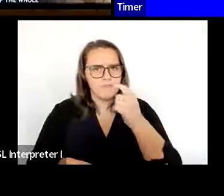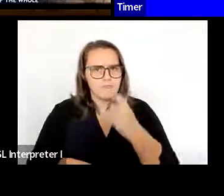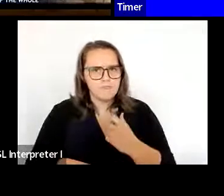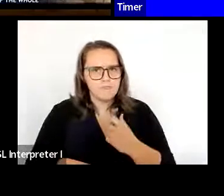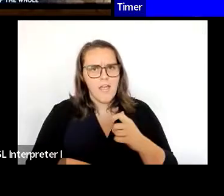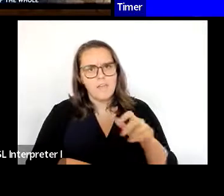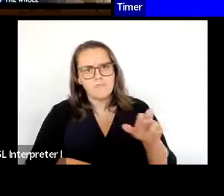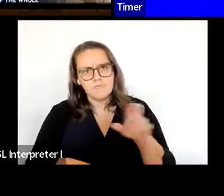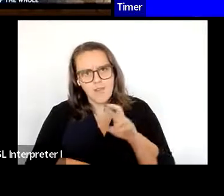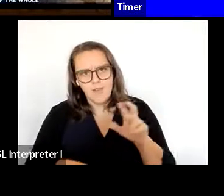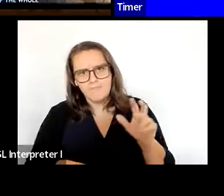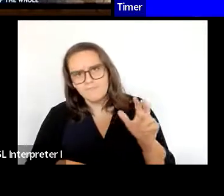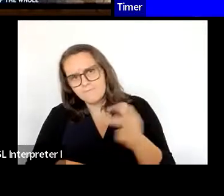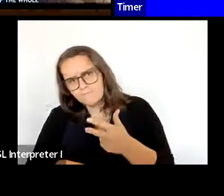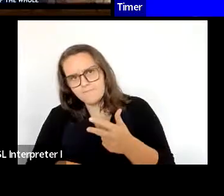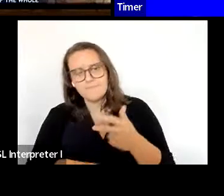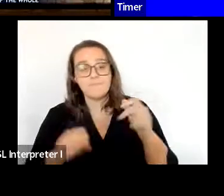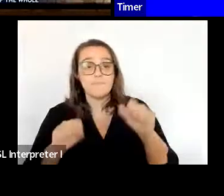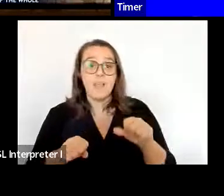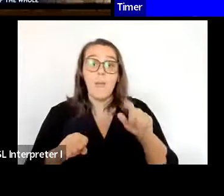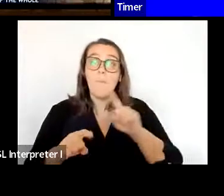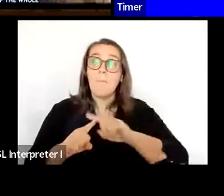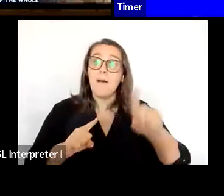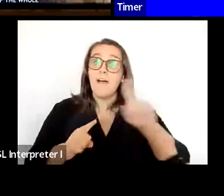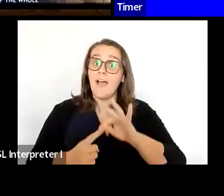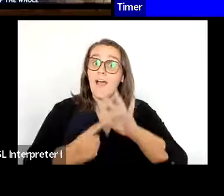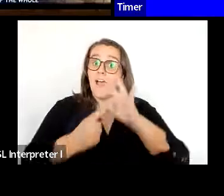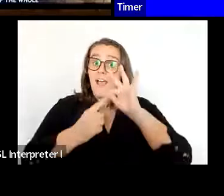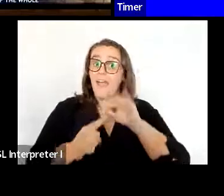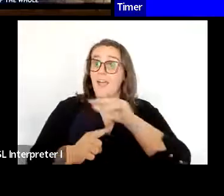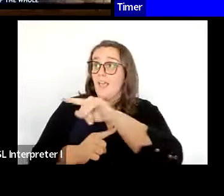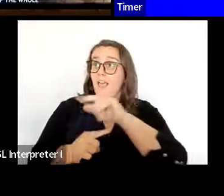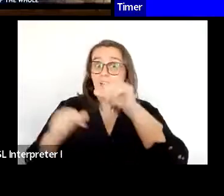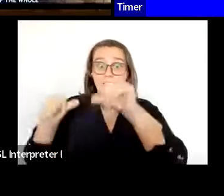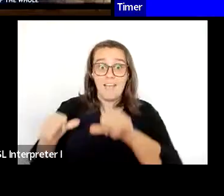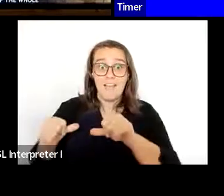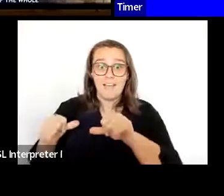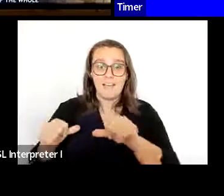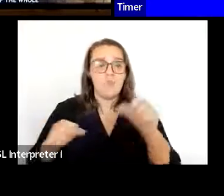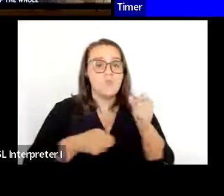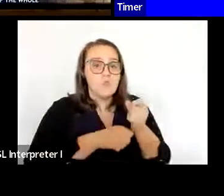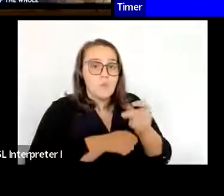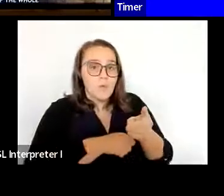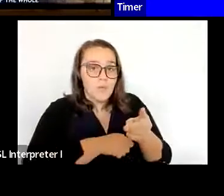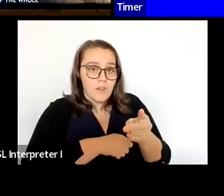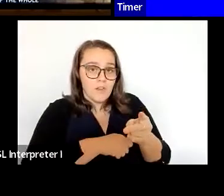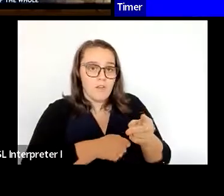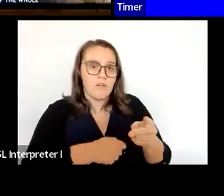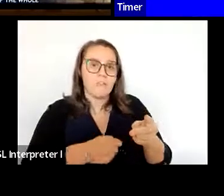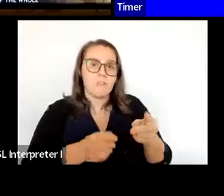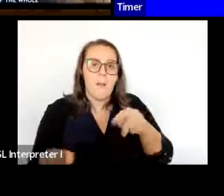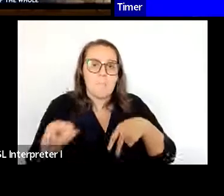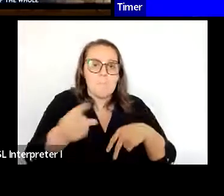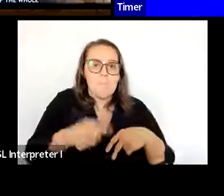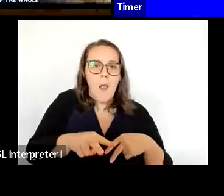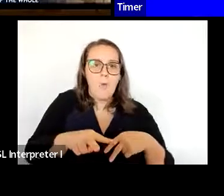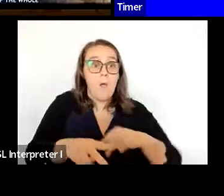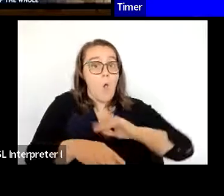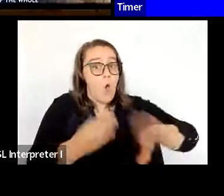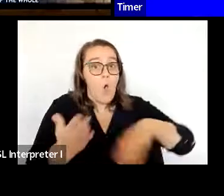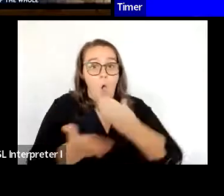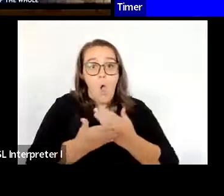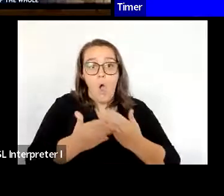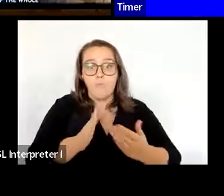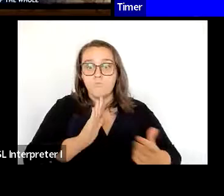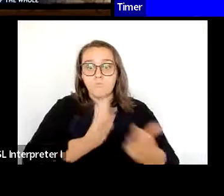can make a right on red unless the sign says you can't. In 2 years' time, as this rolls out, and we have our